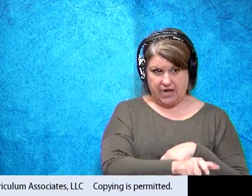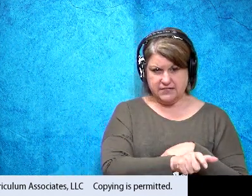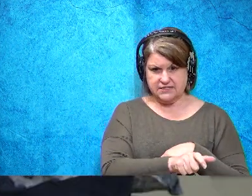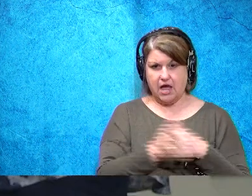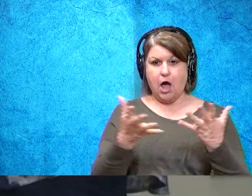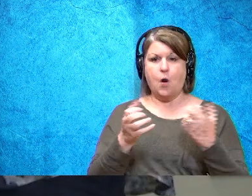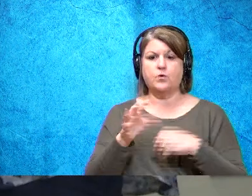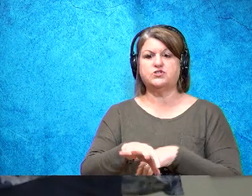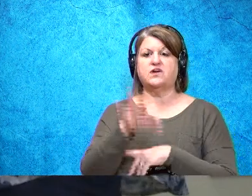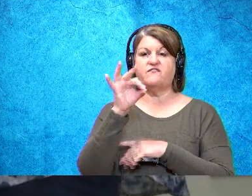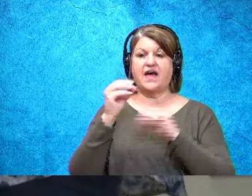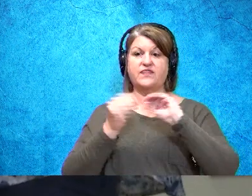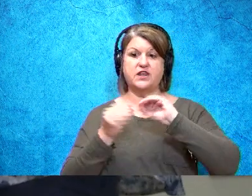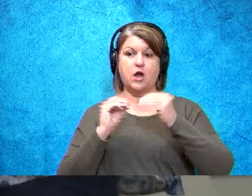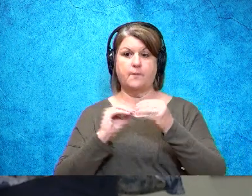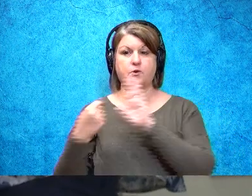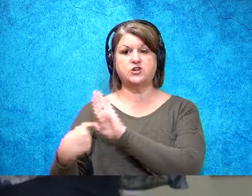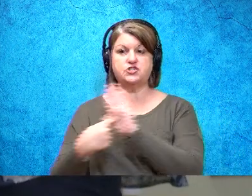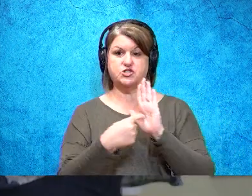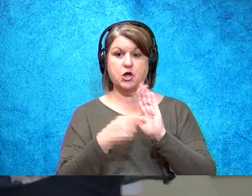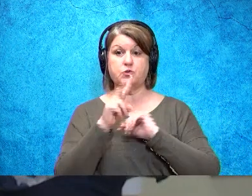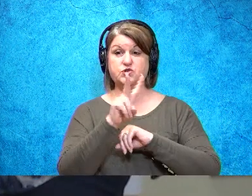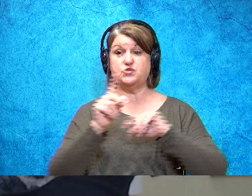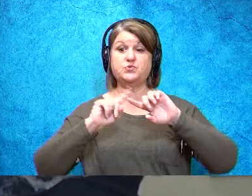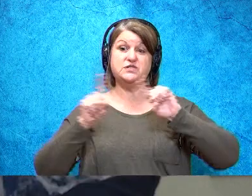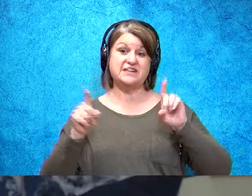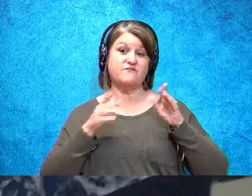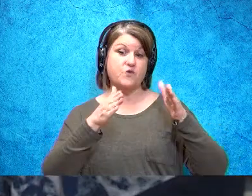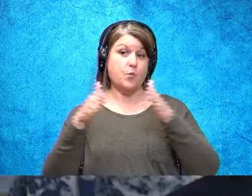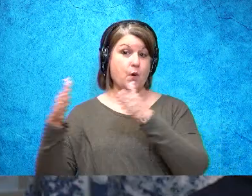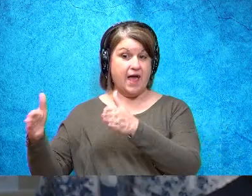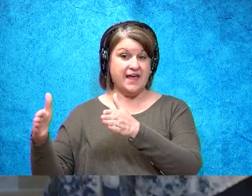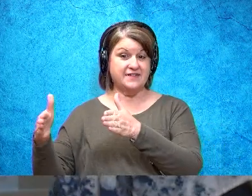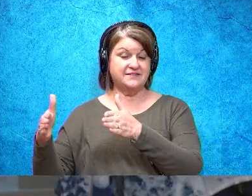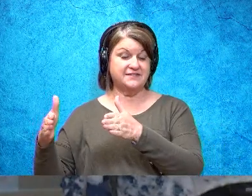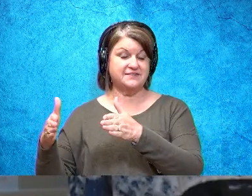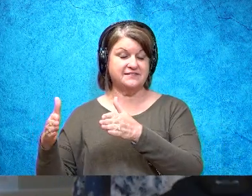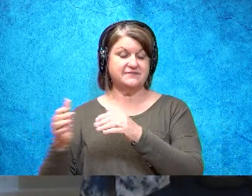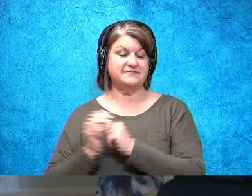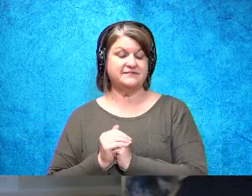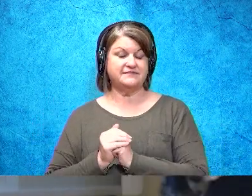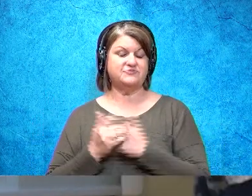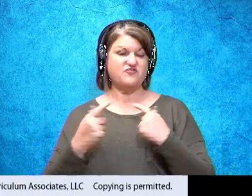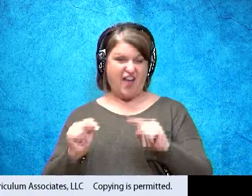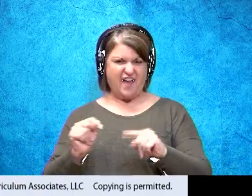show me two different ways. Take a few minutes to try it out.